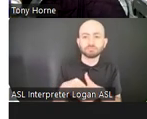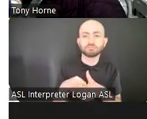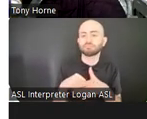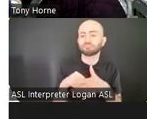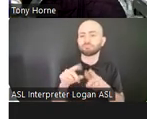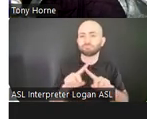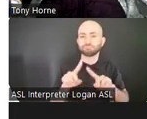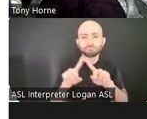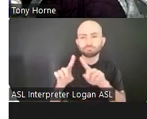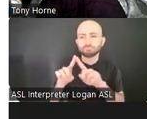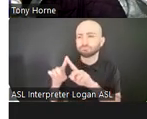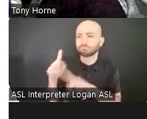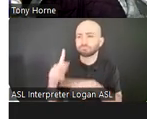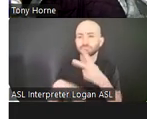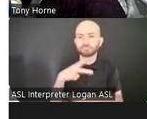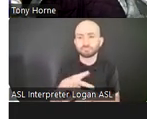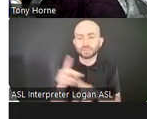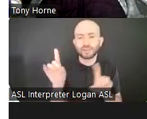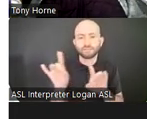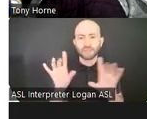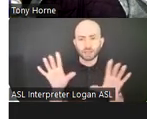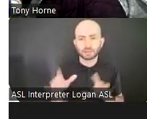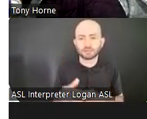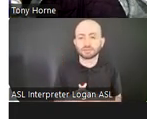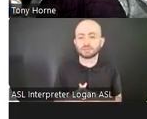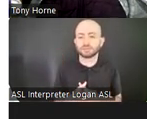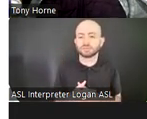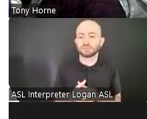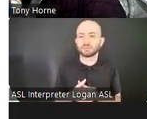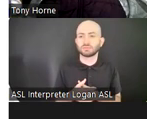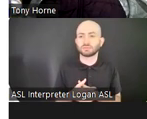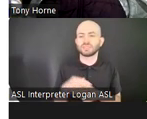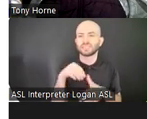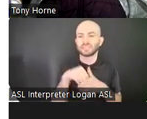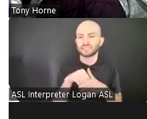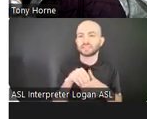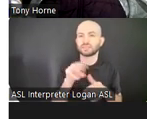of violence on the website